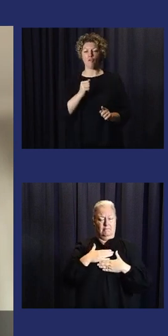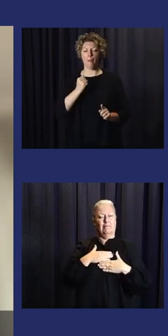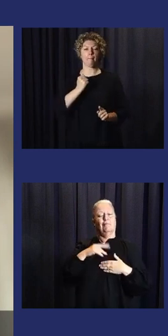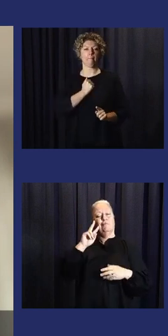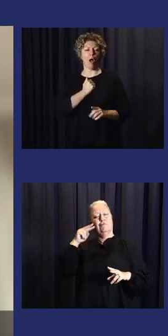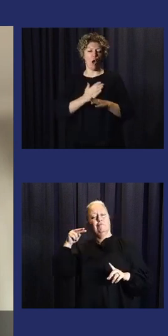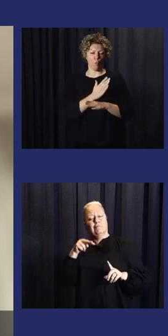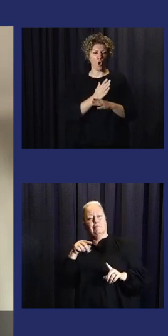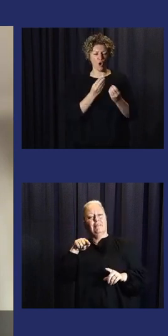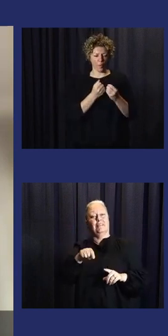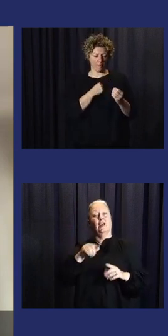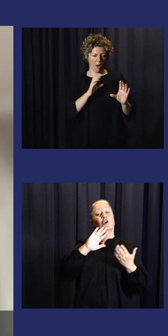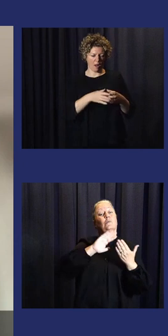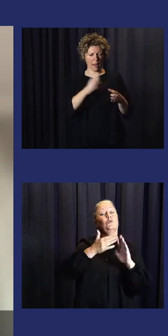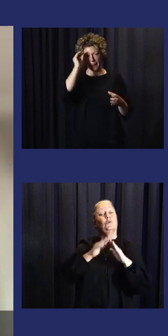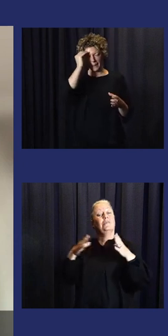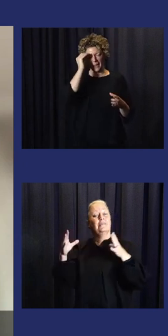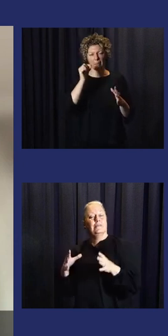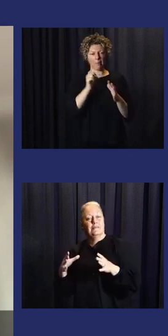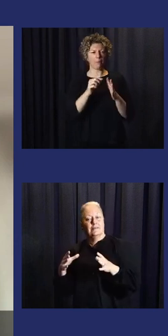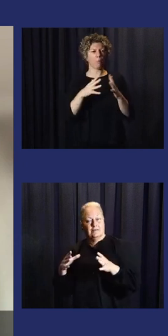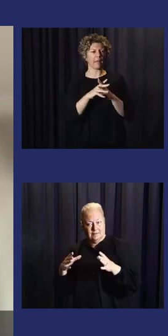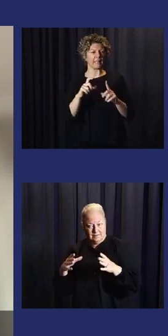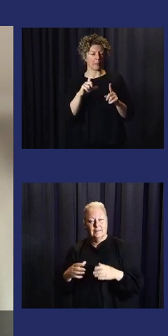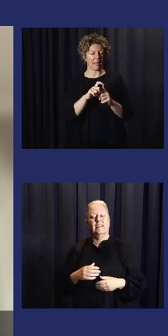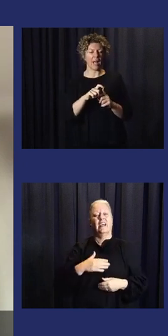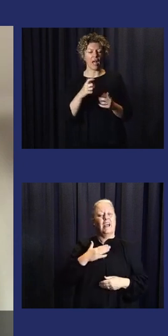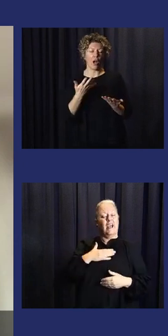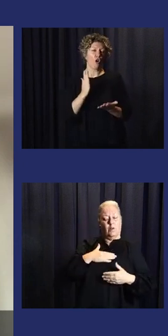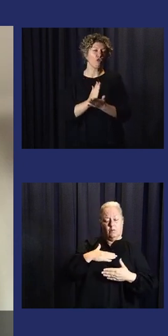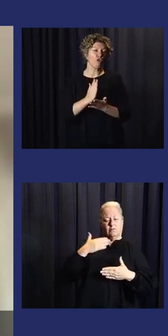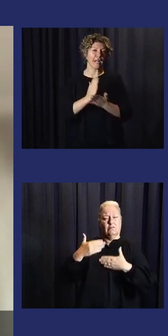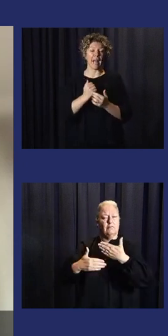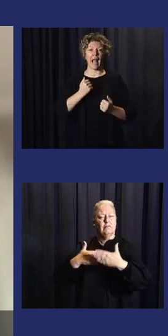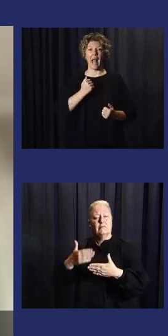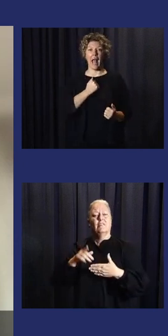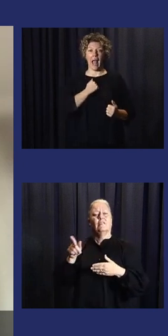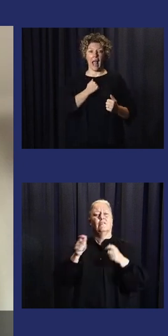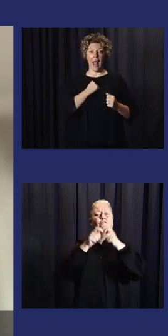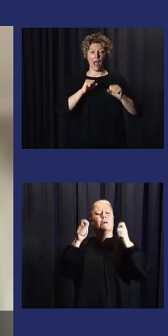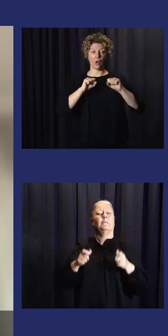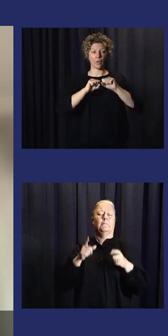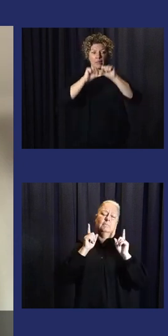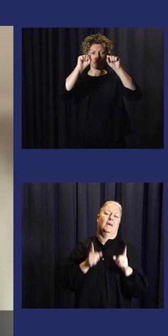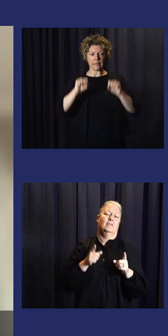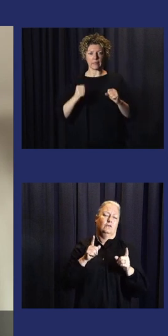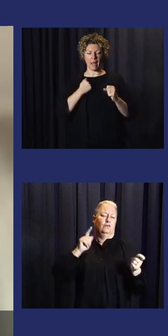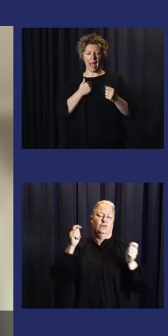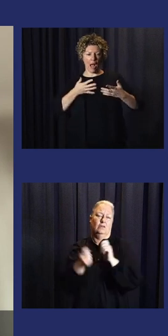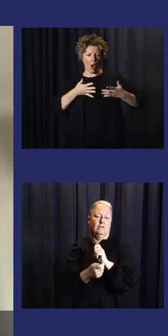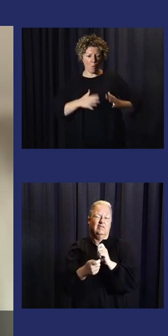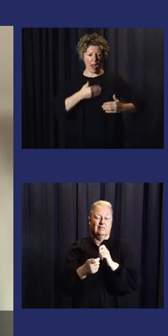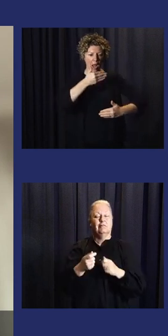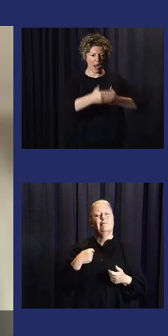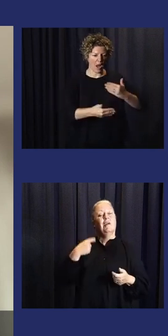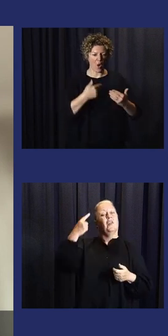position with the committee, I bring it back to the fact that our normative framework has to change. We think in a